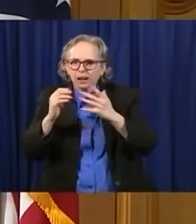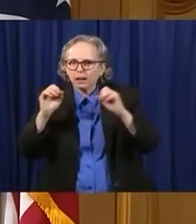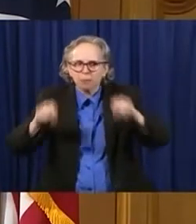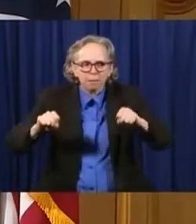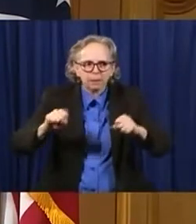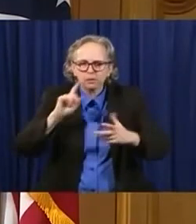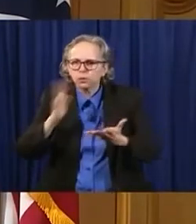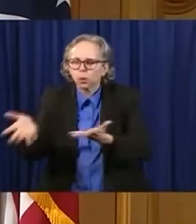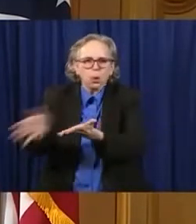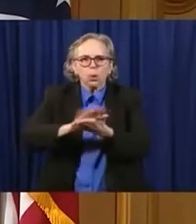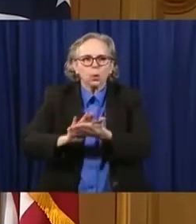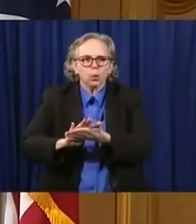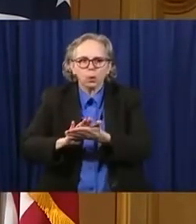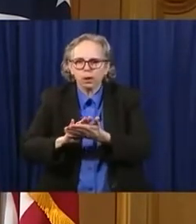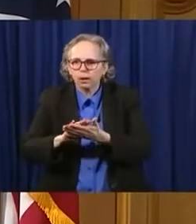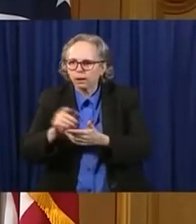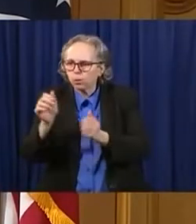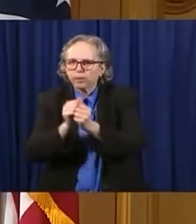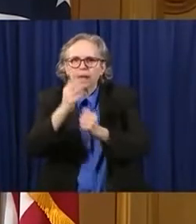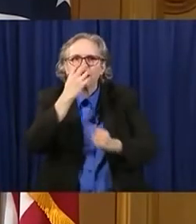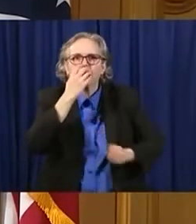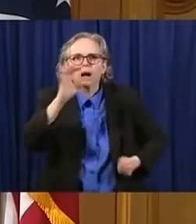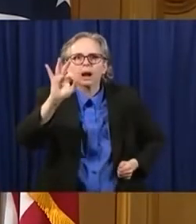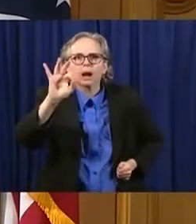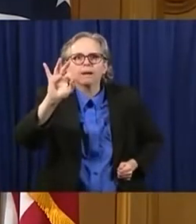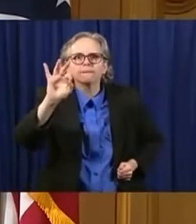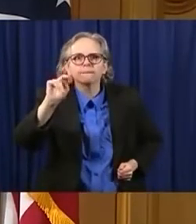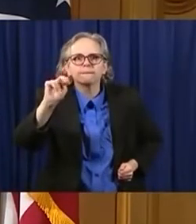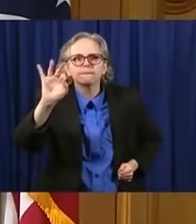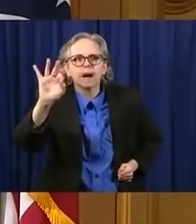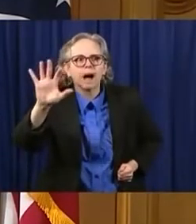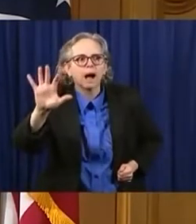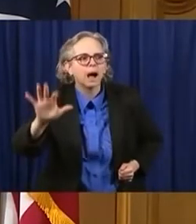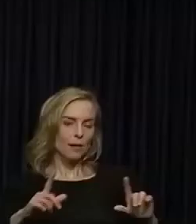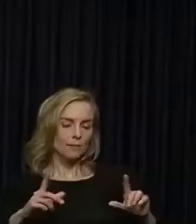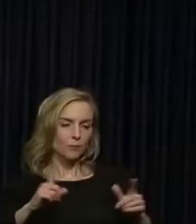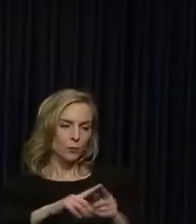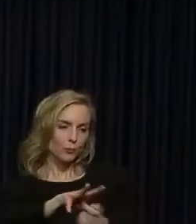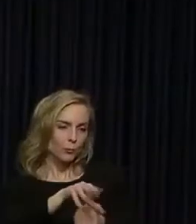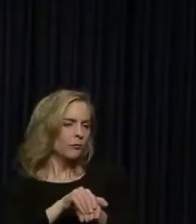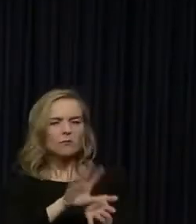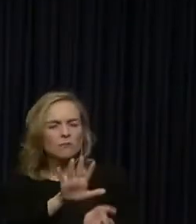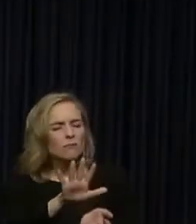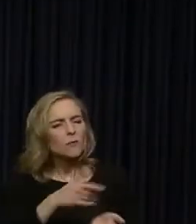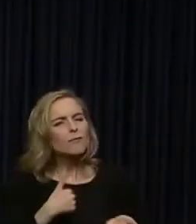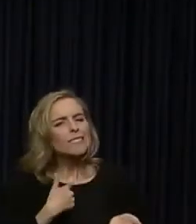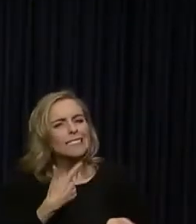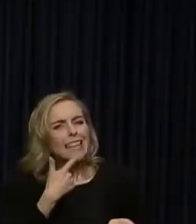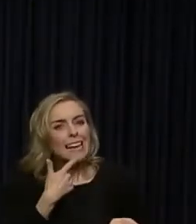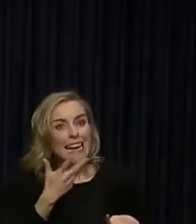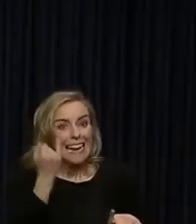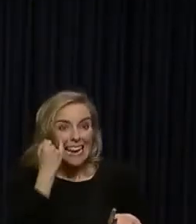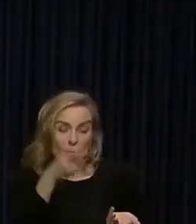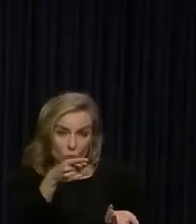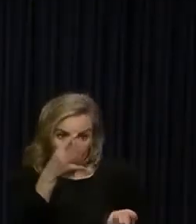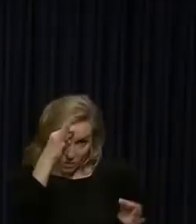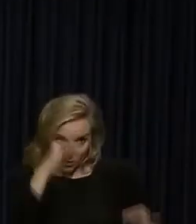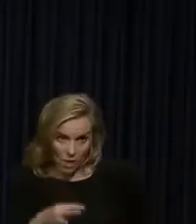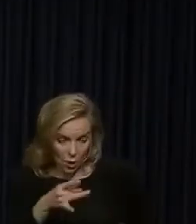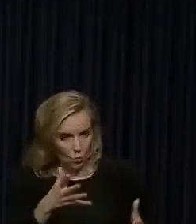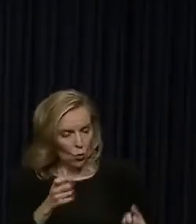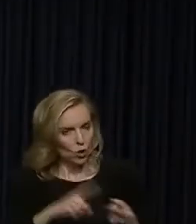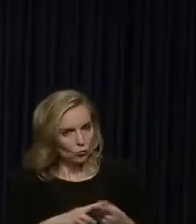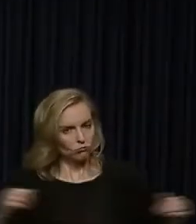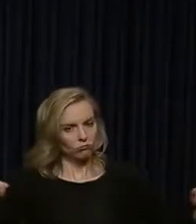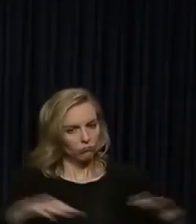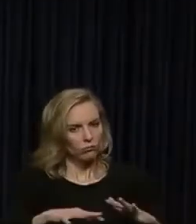Health Director Dr. Amy Acton before shifting from online learning. Kentucky Governor Andy Beshear said yesterday it